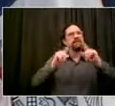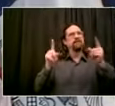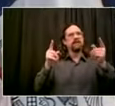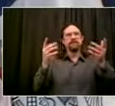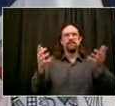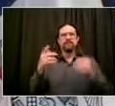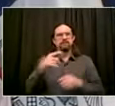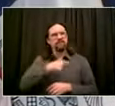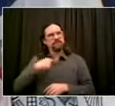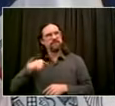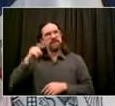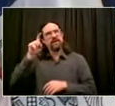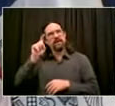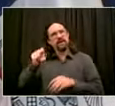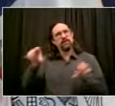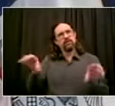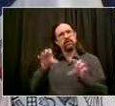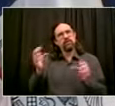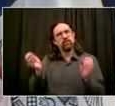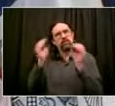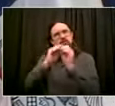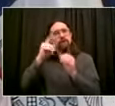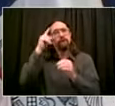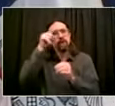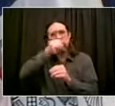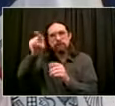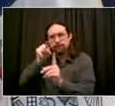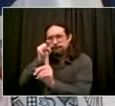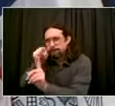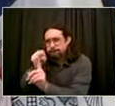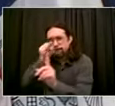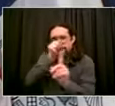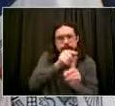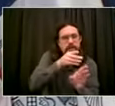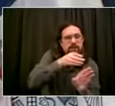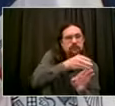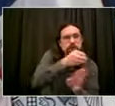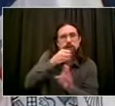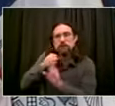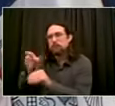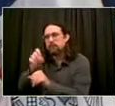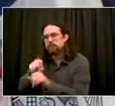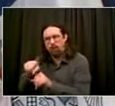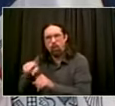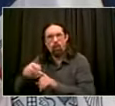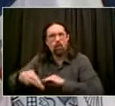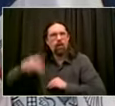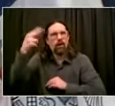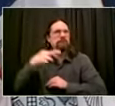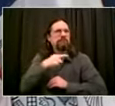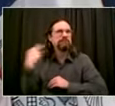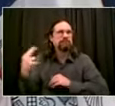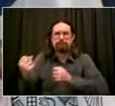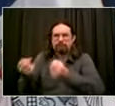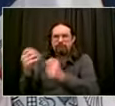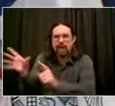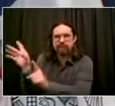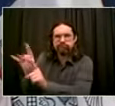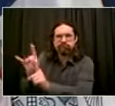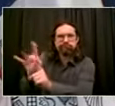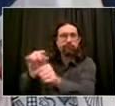showed up and put themselves forward to protect everyone else and help everyone else and keep the city going and keep, in the case of our transit